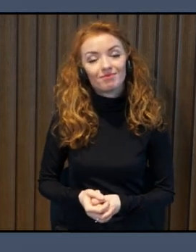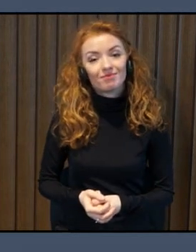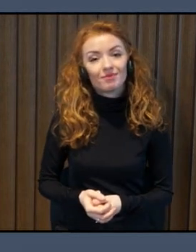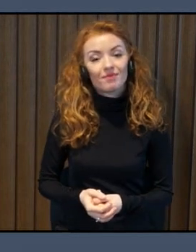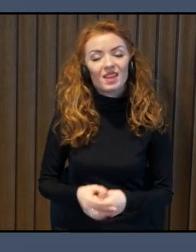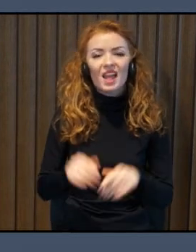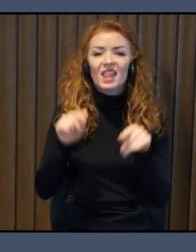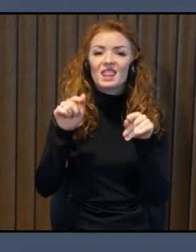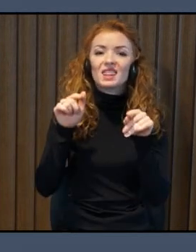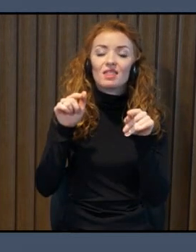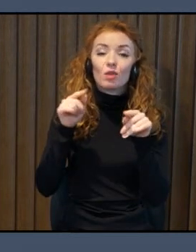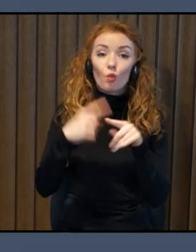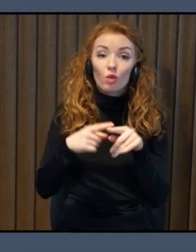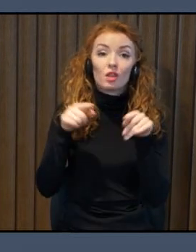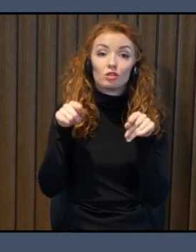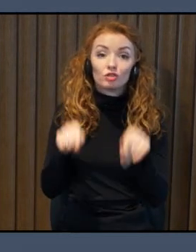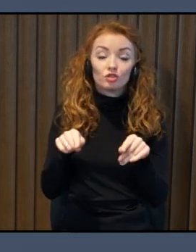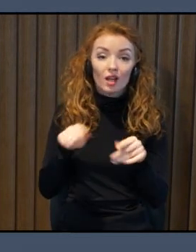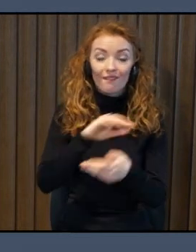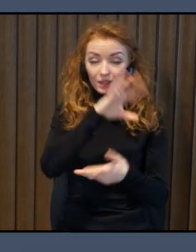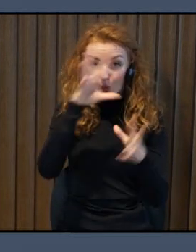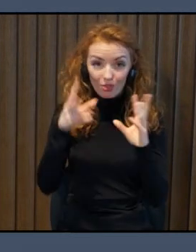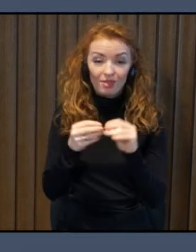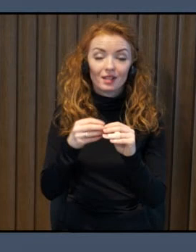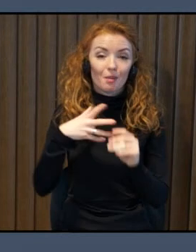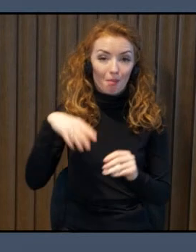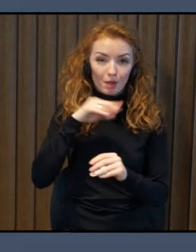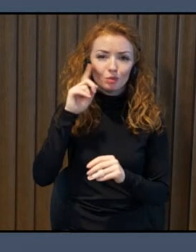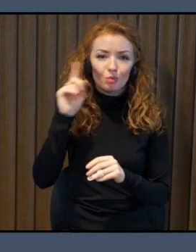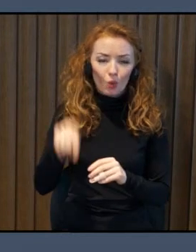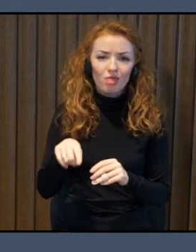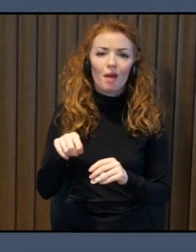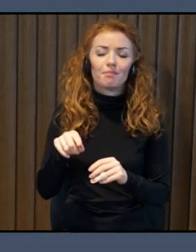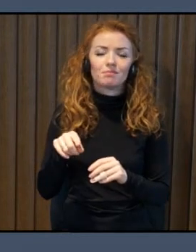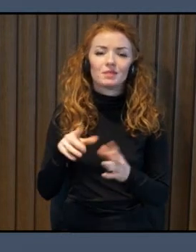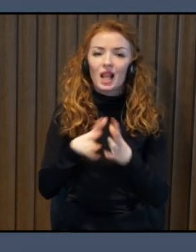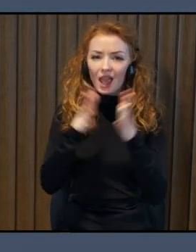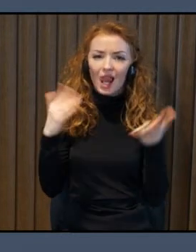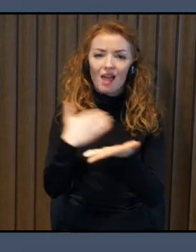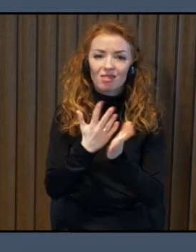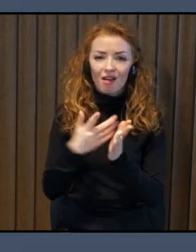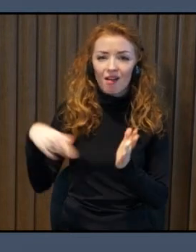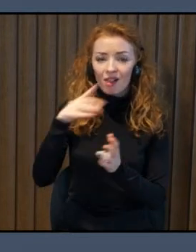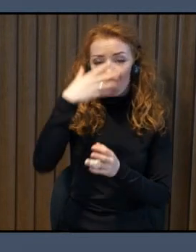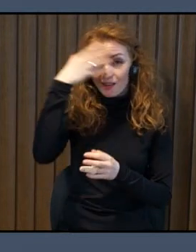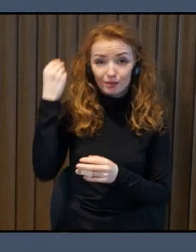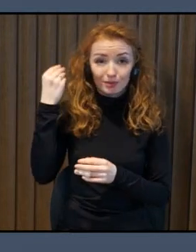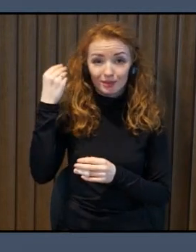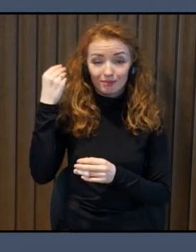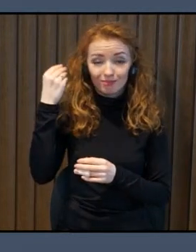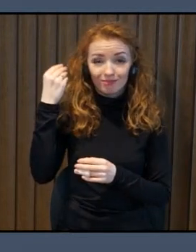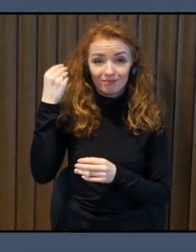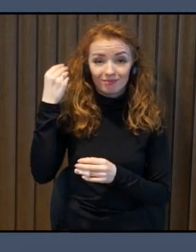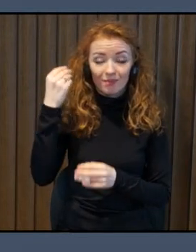who follow this sign. And in all this context, most of us tend